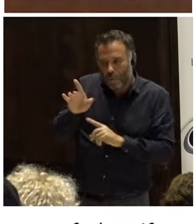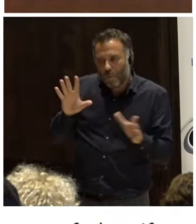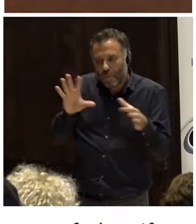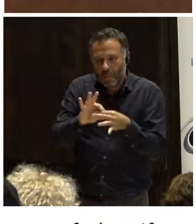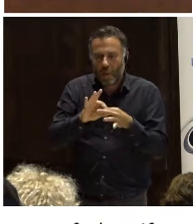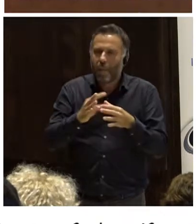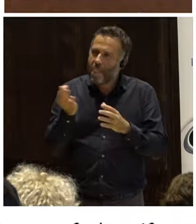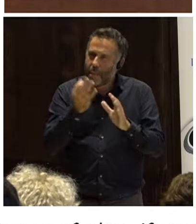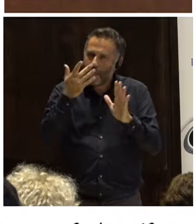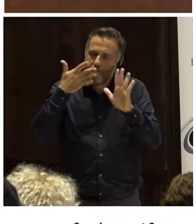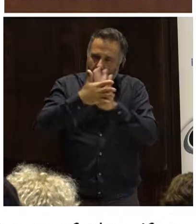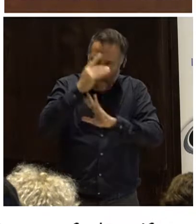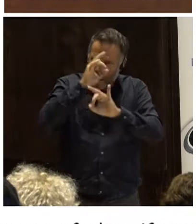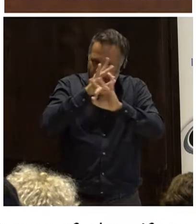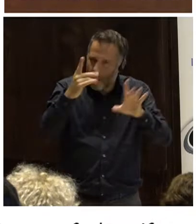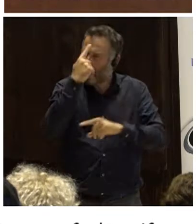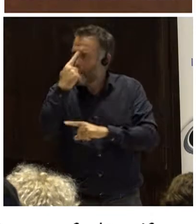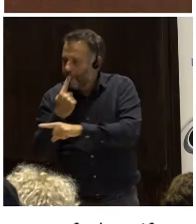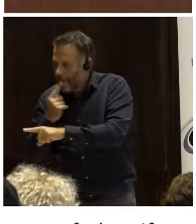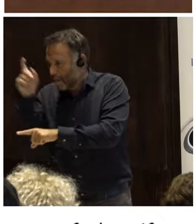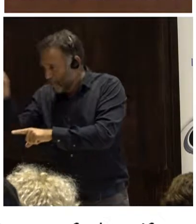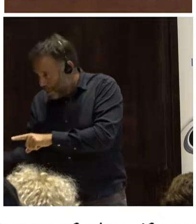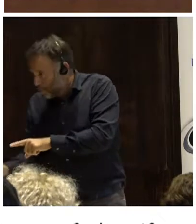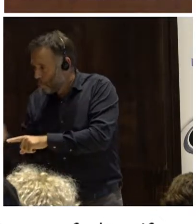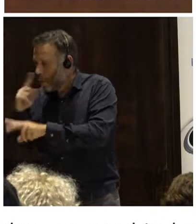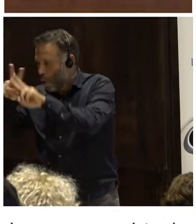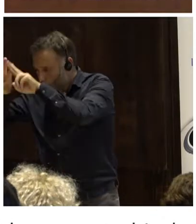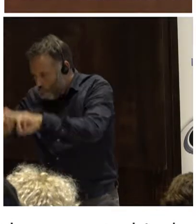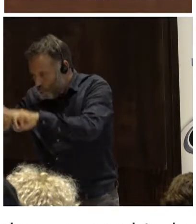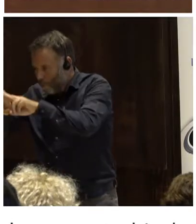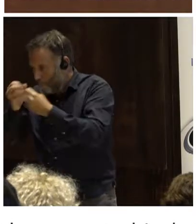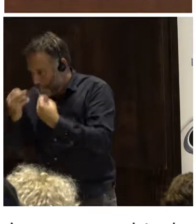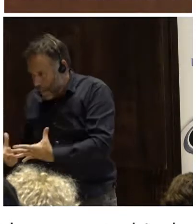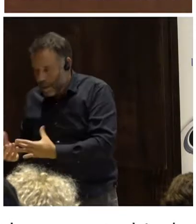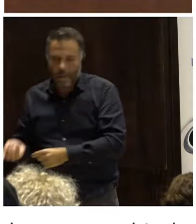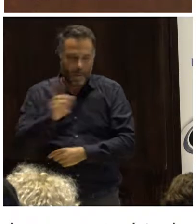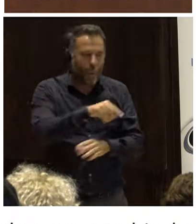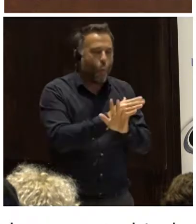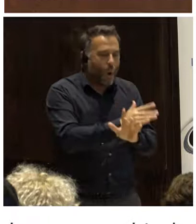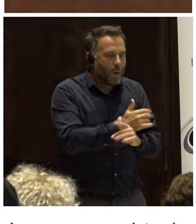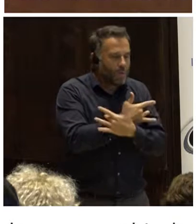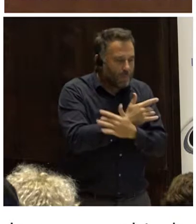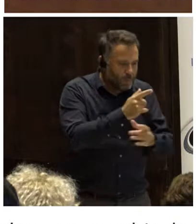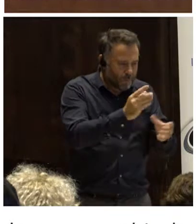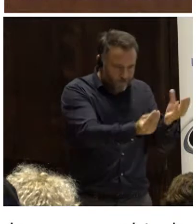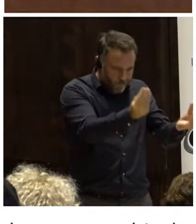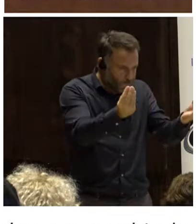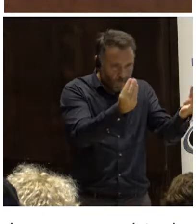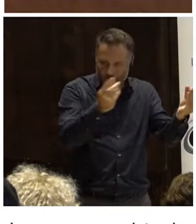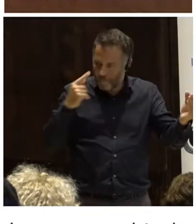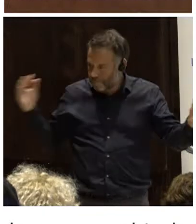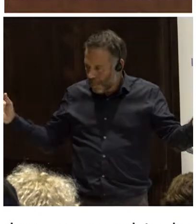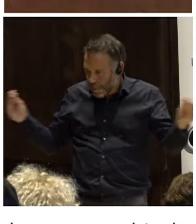the impairment of the children, but also the kind of play that we would like to implement. Okay, thank